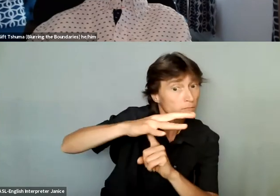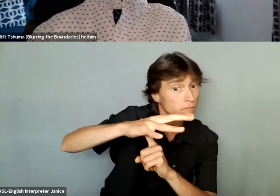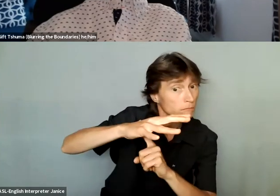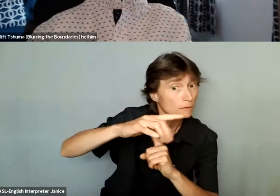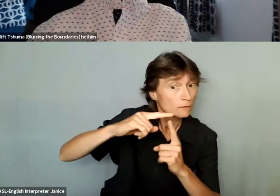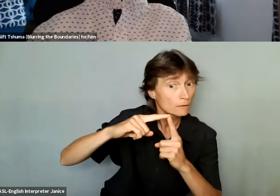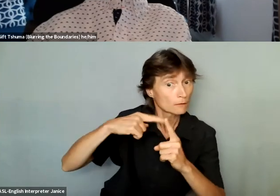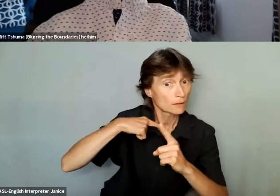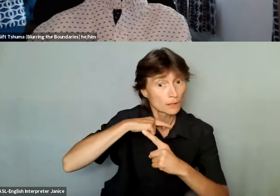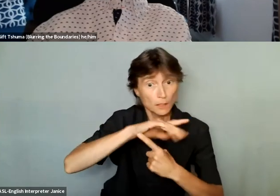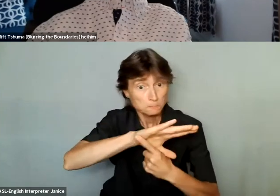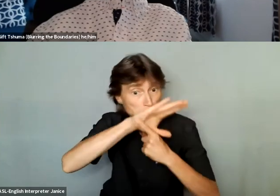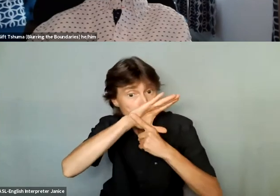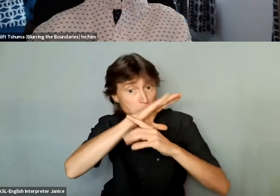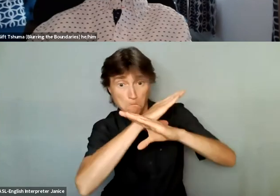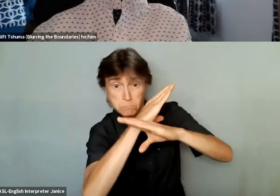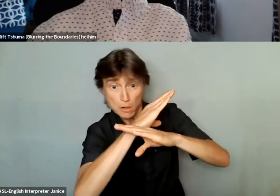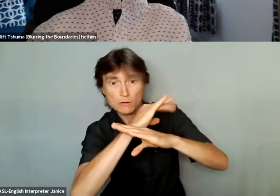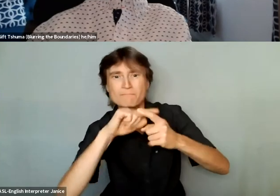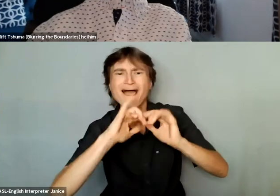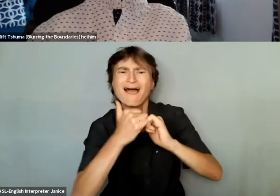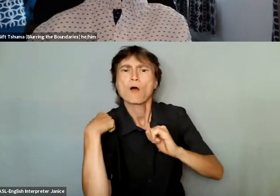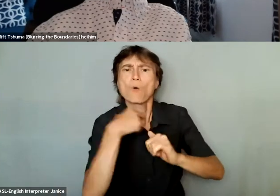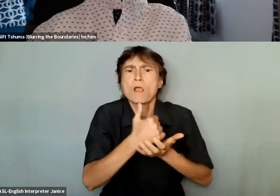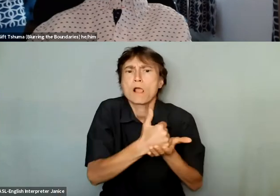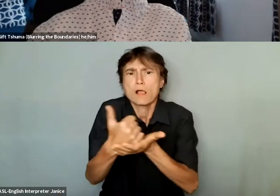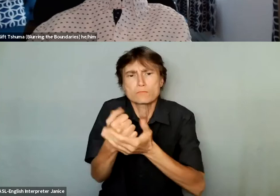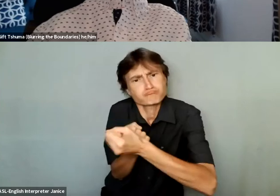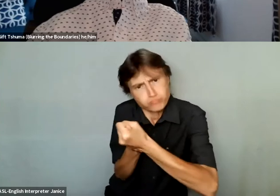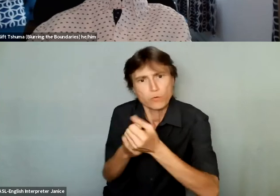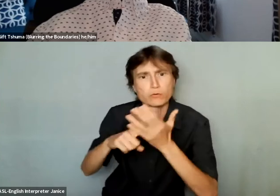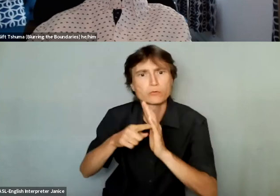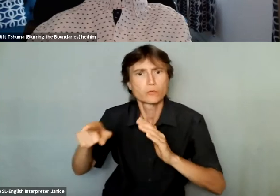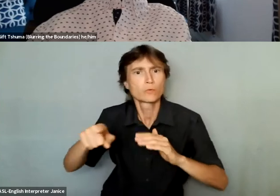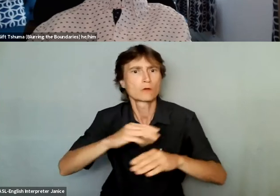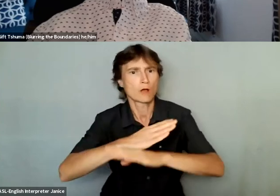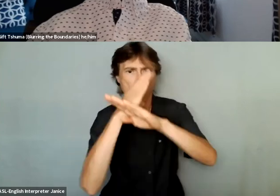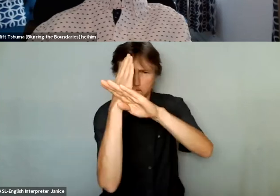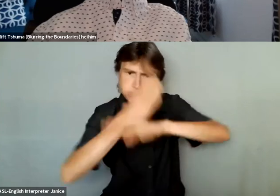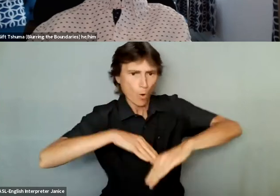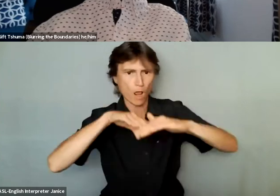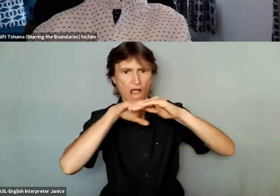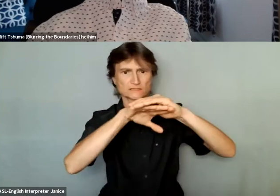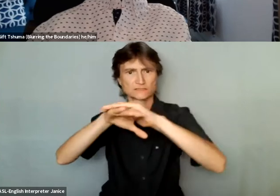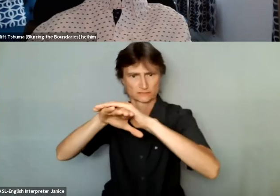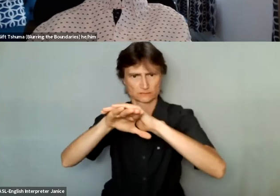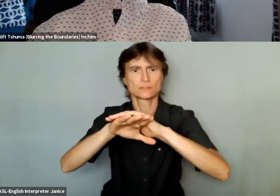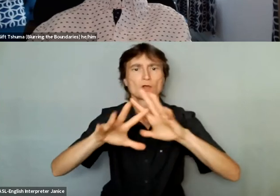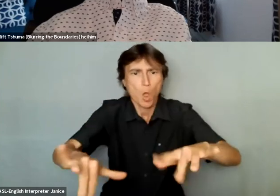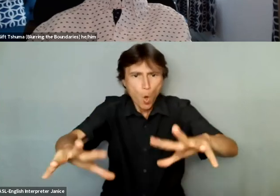some artificial barriers. But there's, there seems to be a systemic problem there that results in